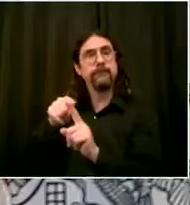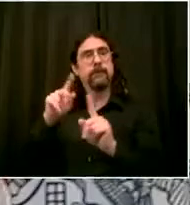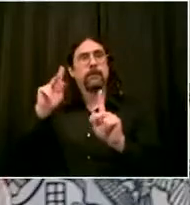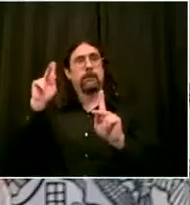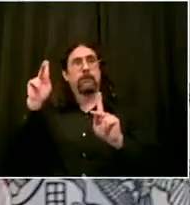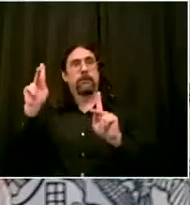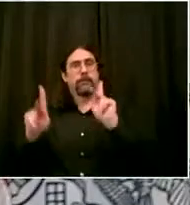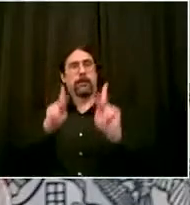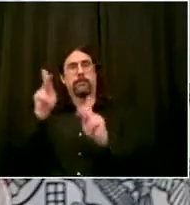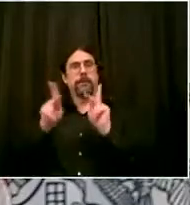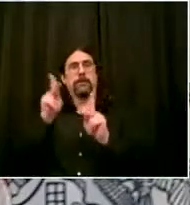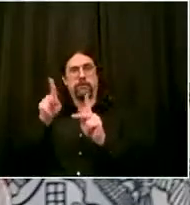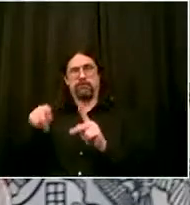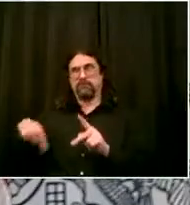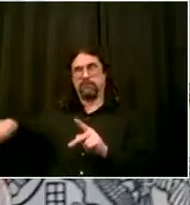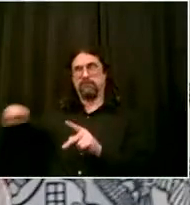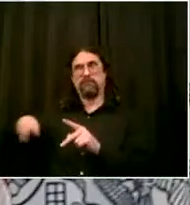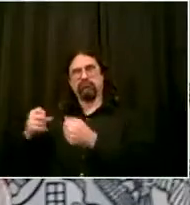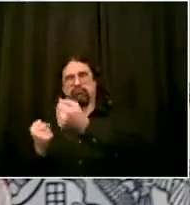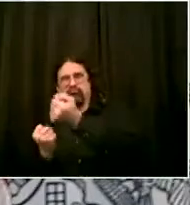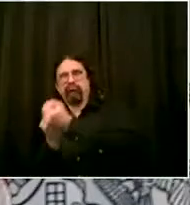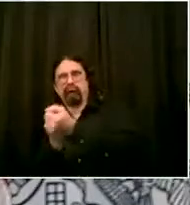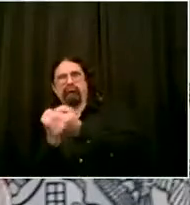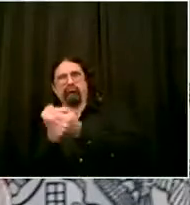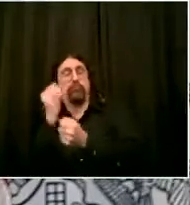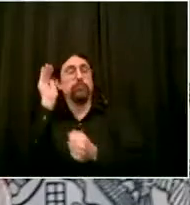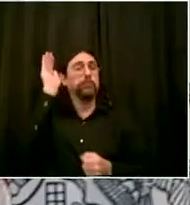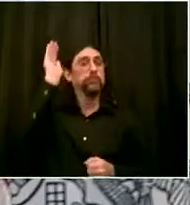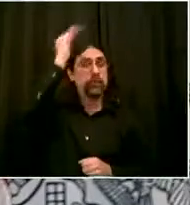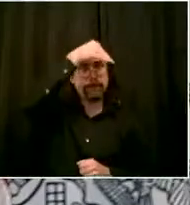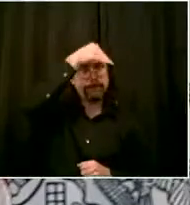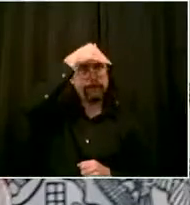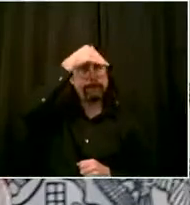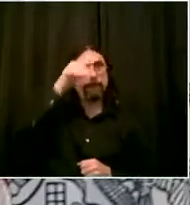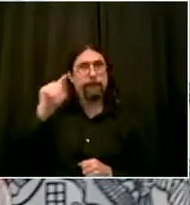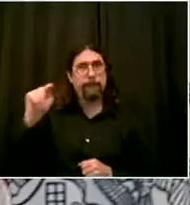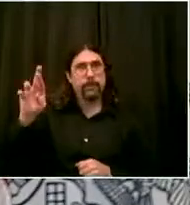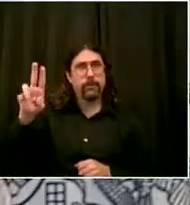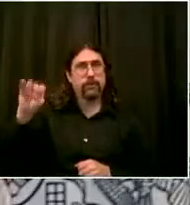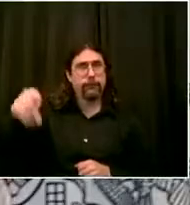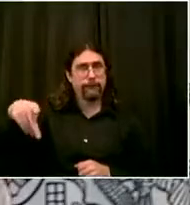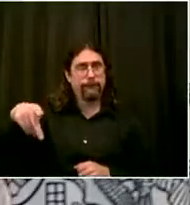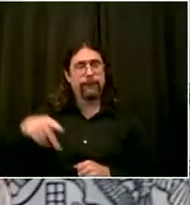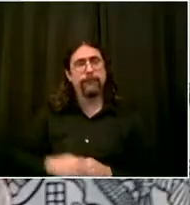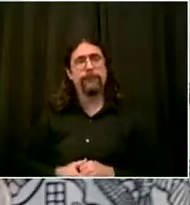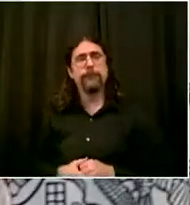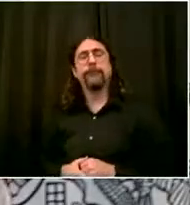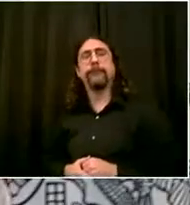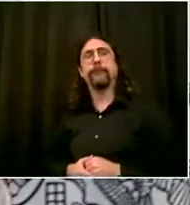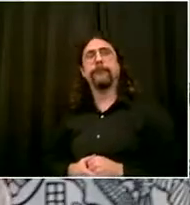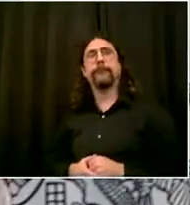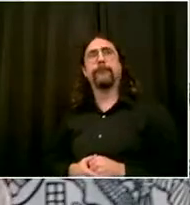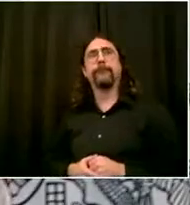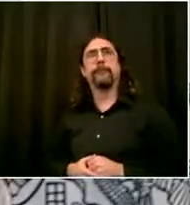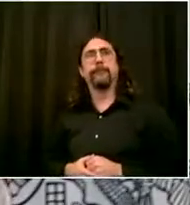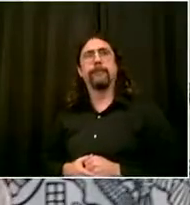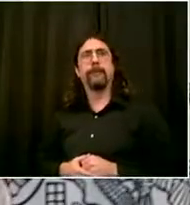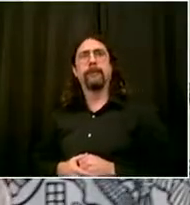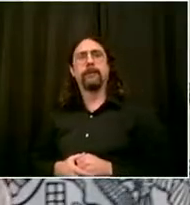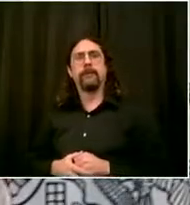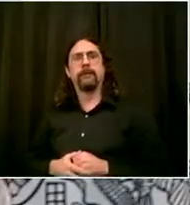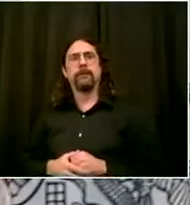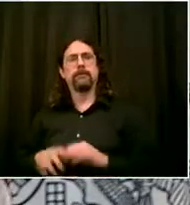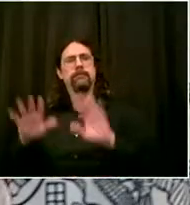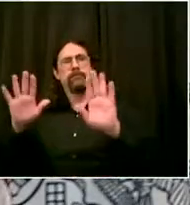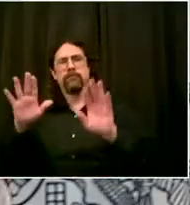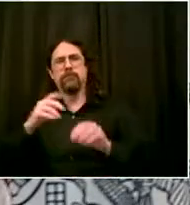officials at the medical examiner's office you know this was sort of due to um obviously they were very overwhelmed this was unprecedented but